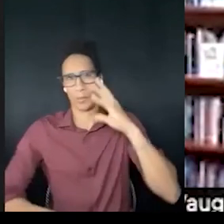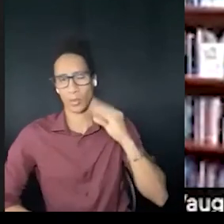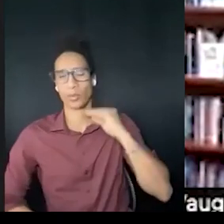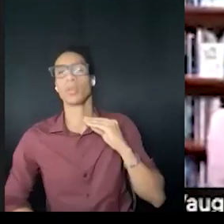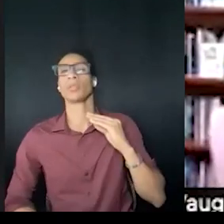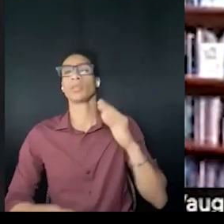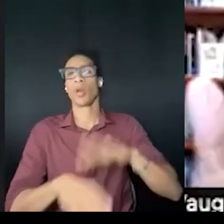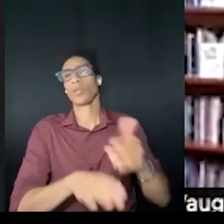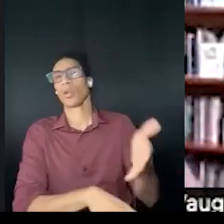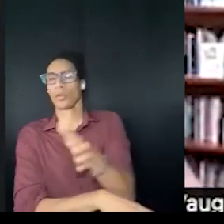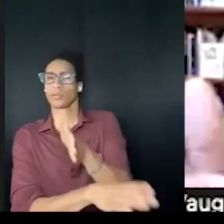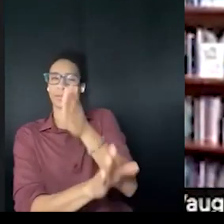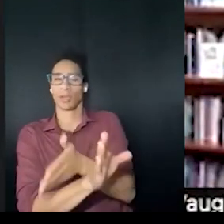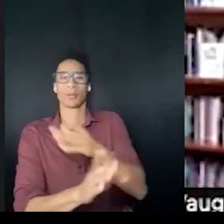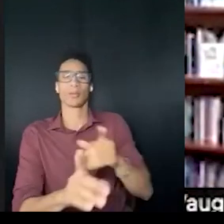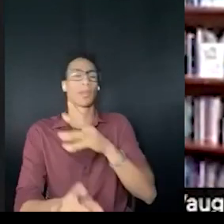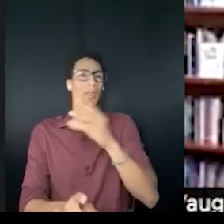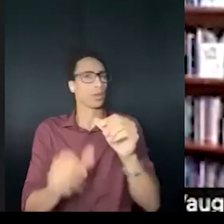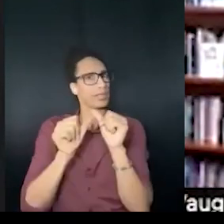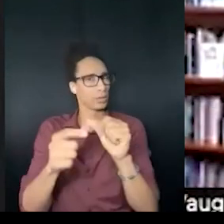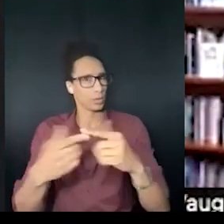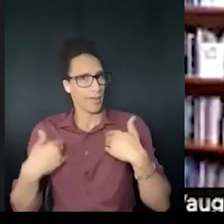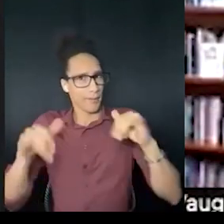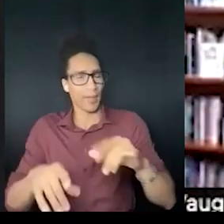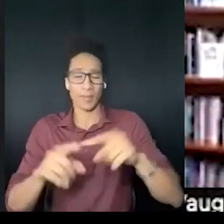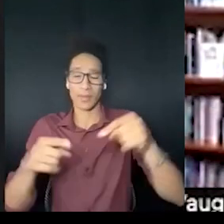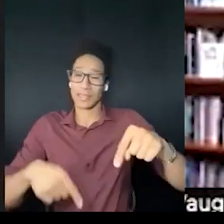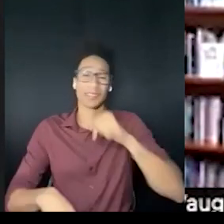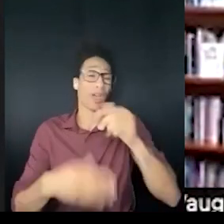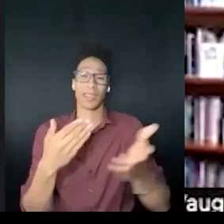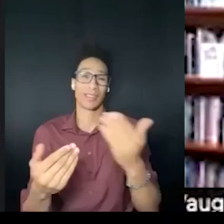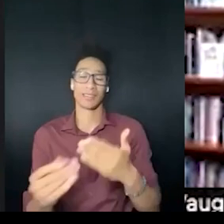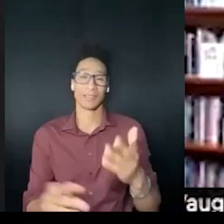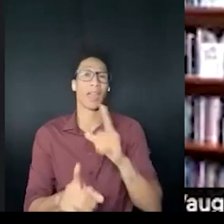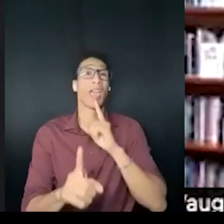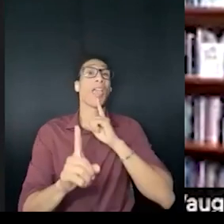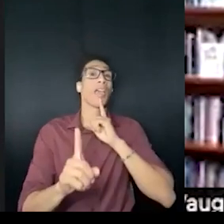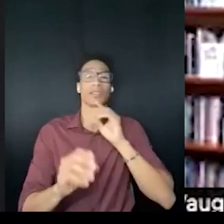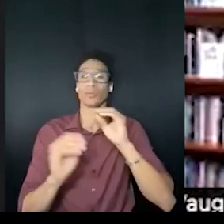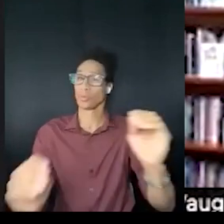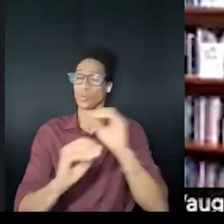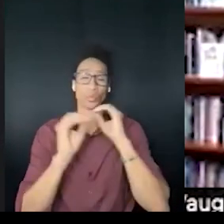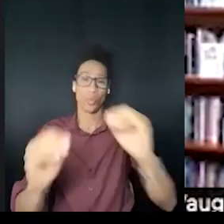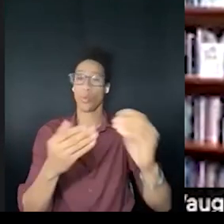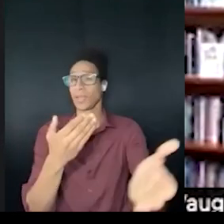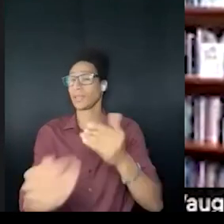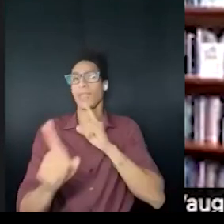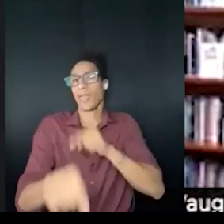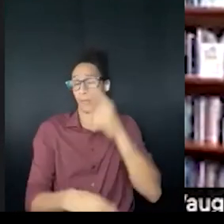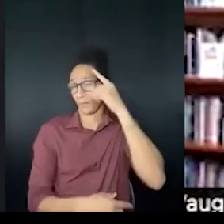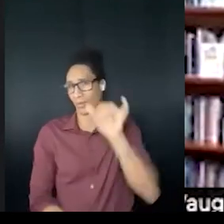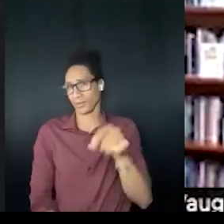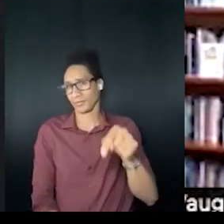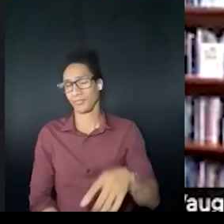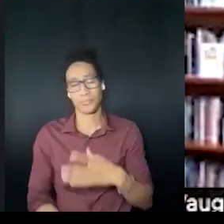know, this is not easy, you know, there aren't easy answers for this. And to acknowledge that from